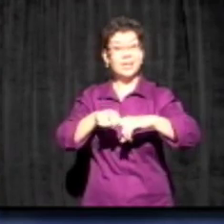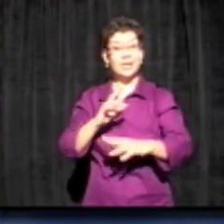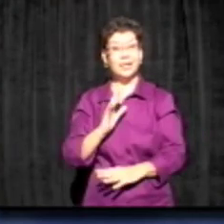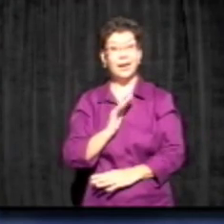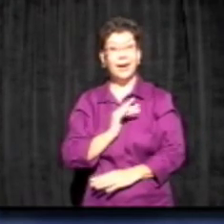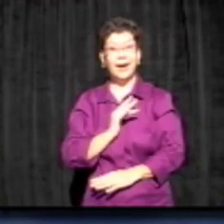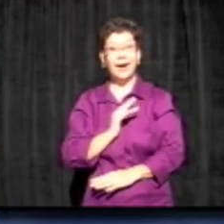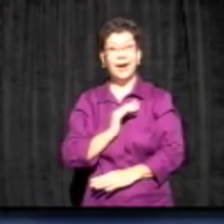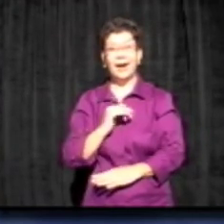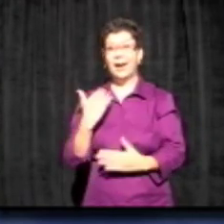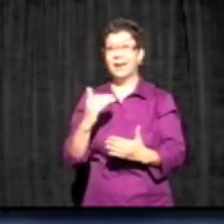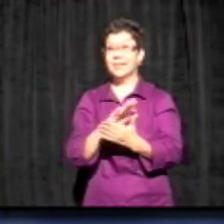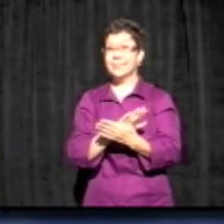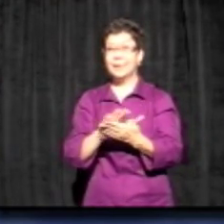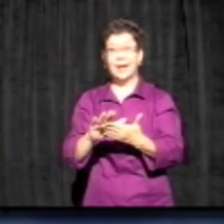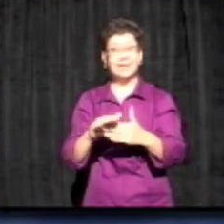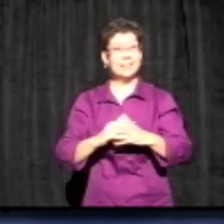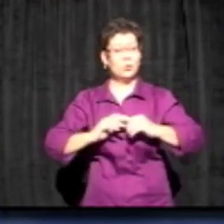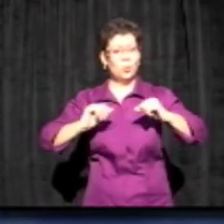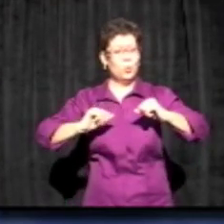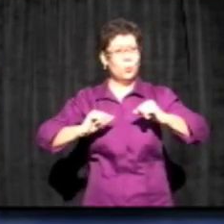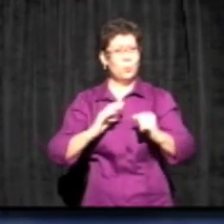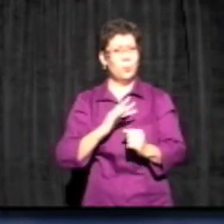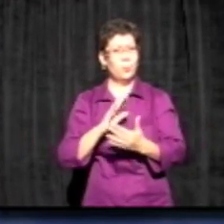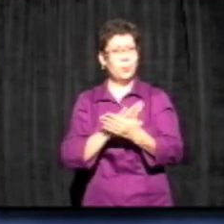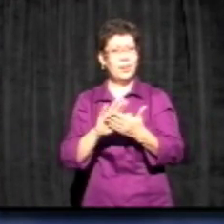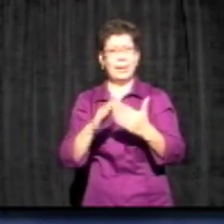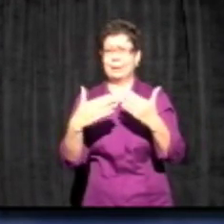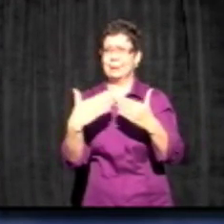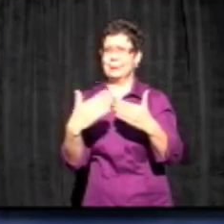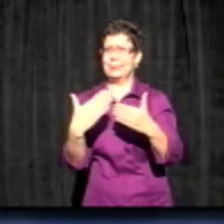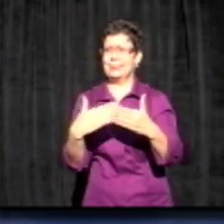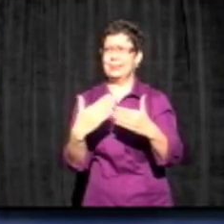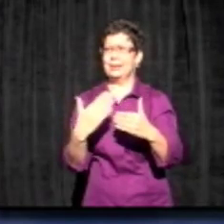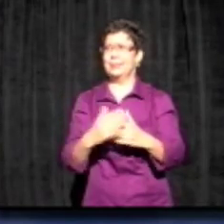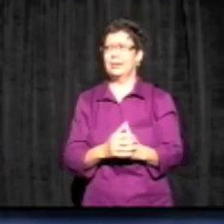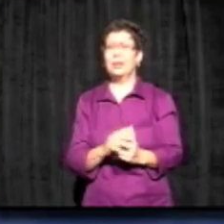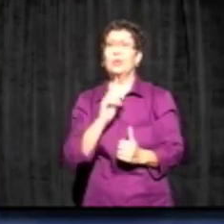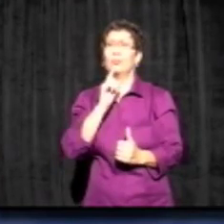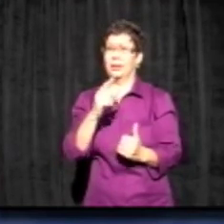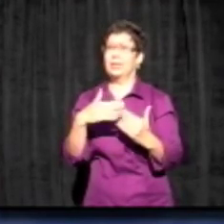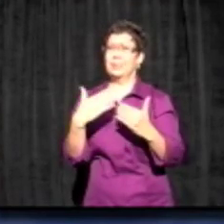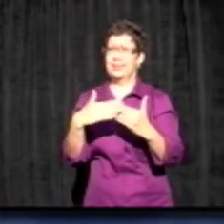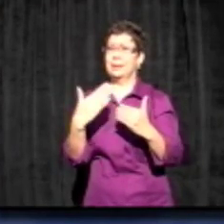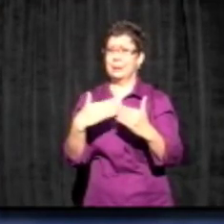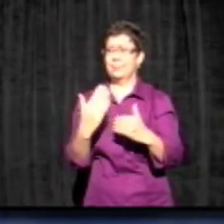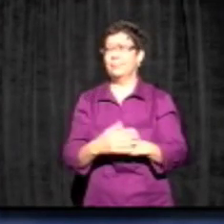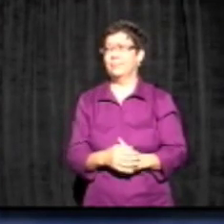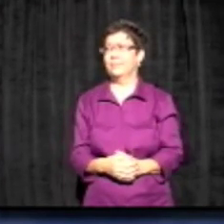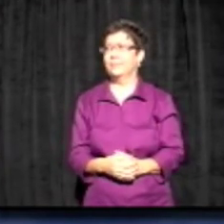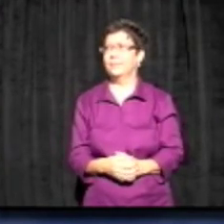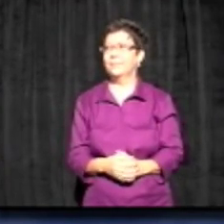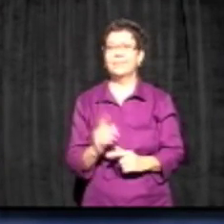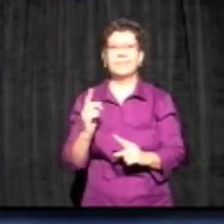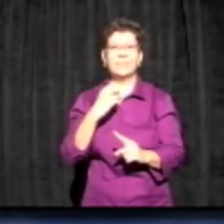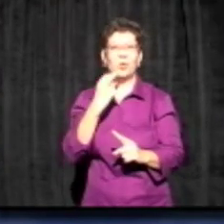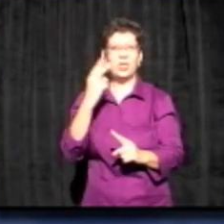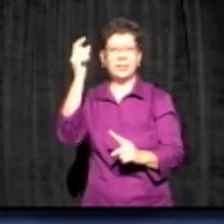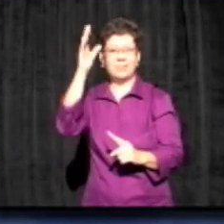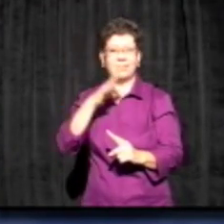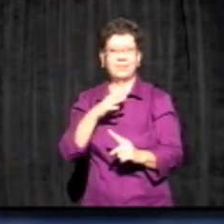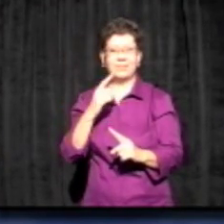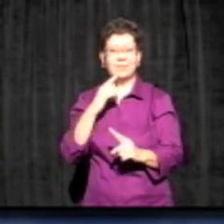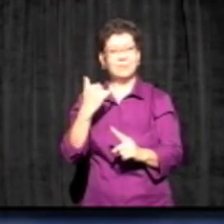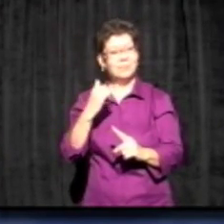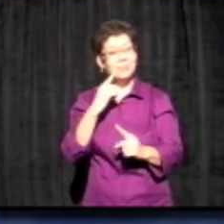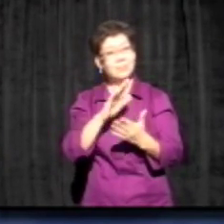human being. Cool. Really easy. Really easy. They came to the disabled